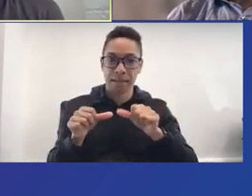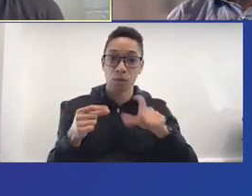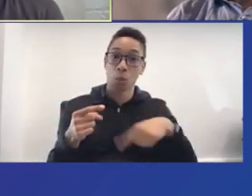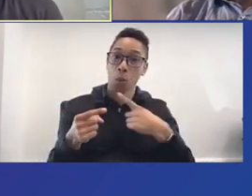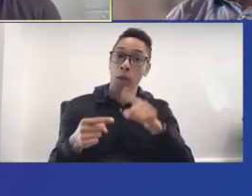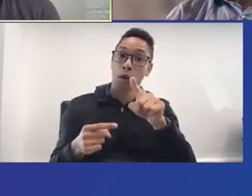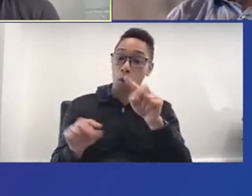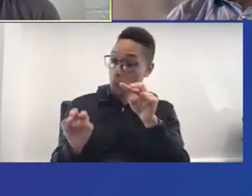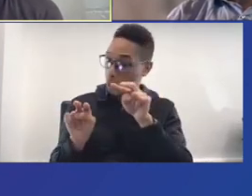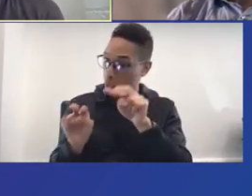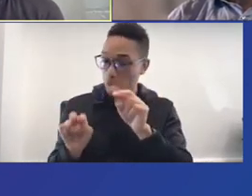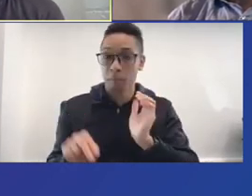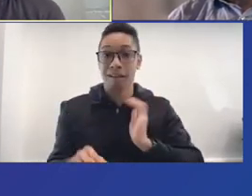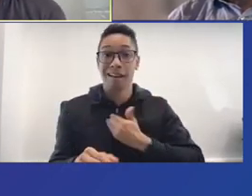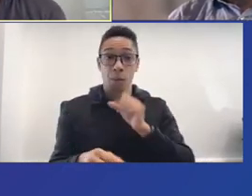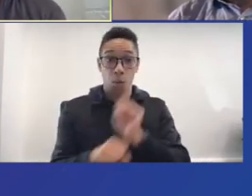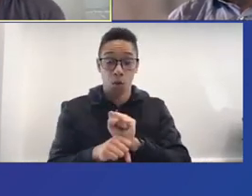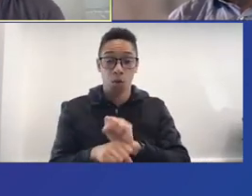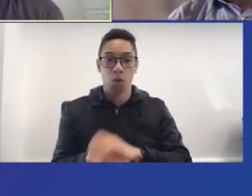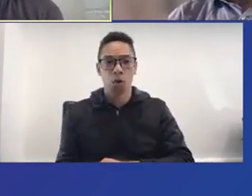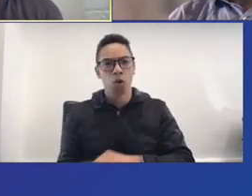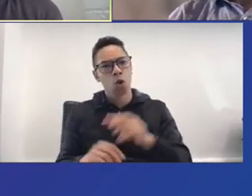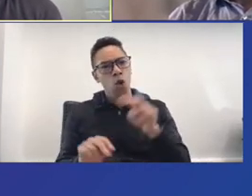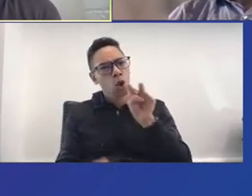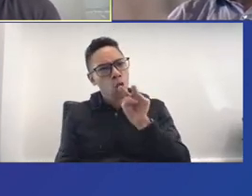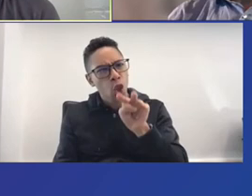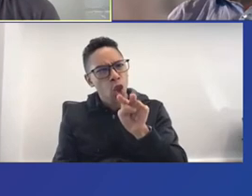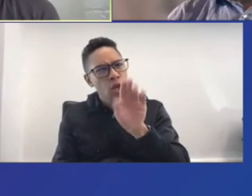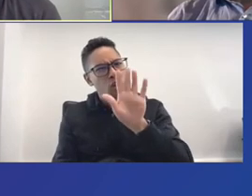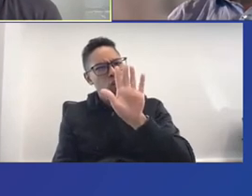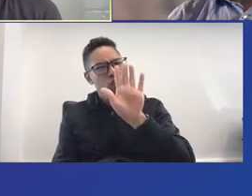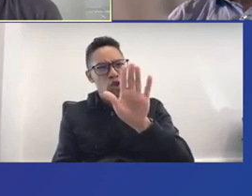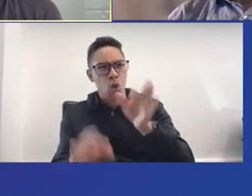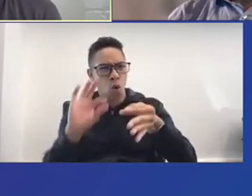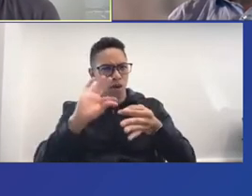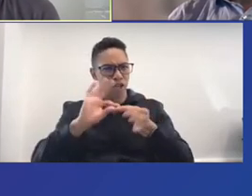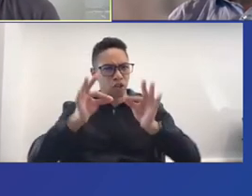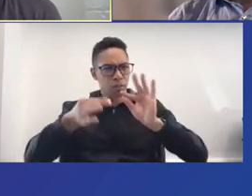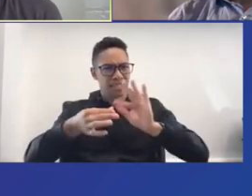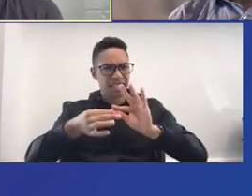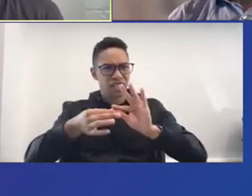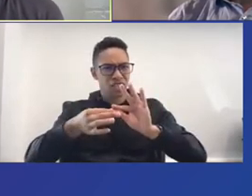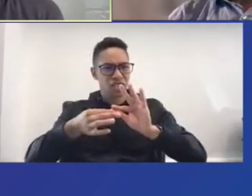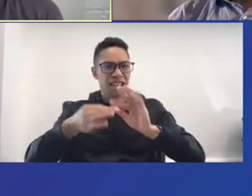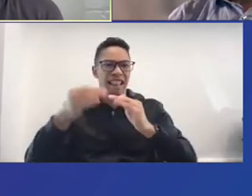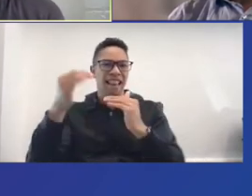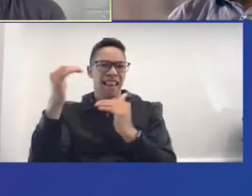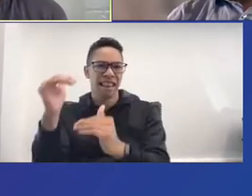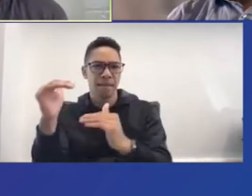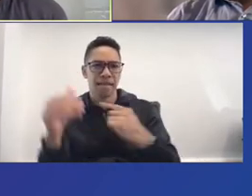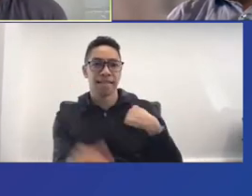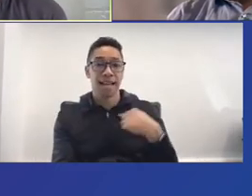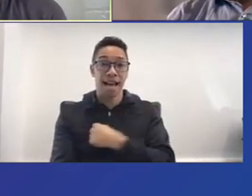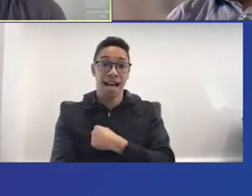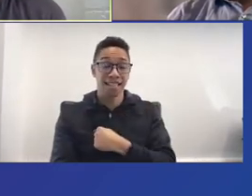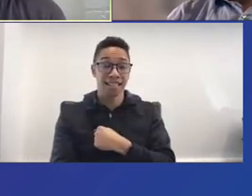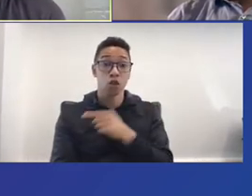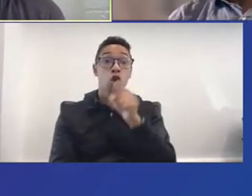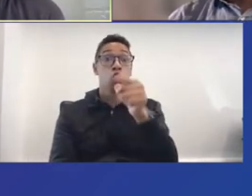Look for where your interpretive patterns are holding us in narratives that you tell us that we should be